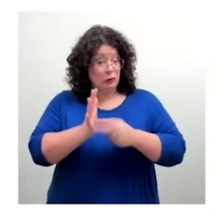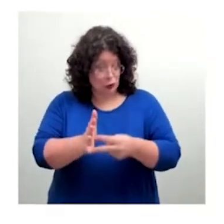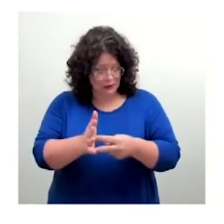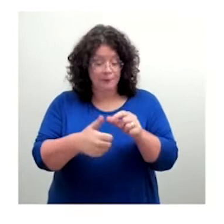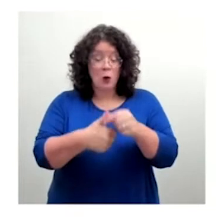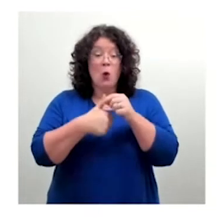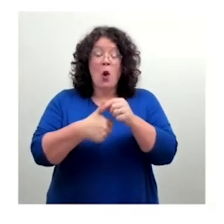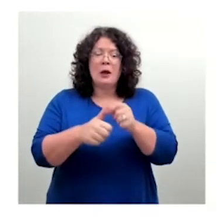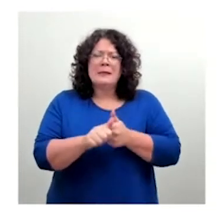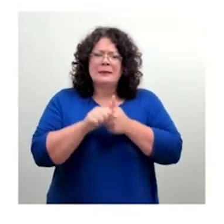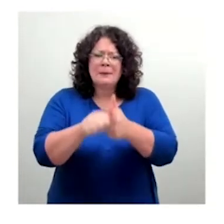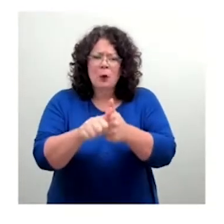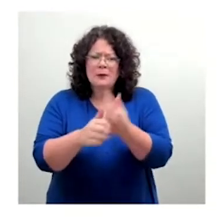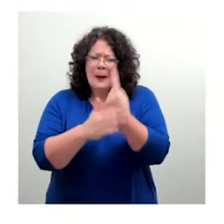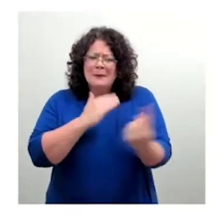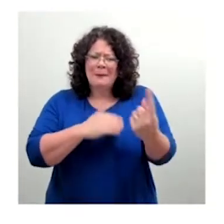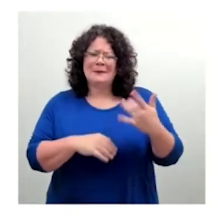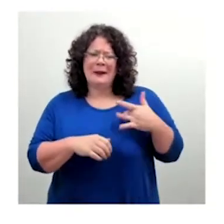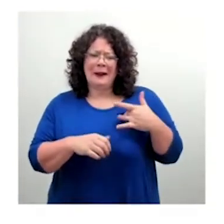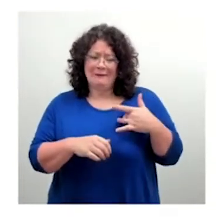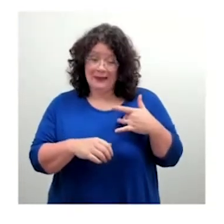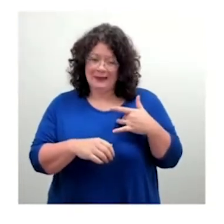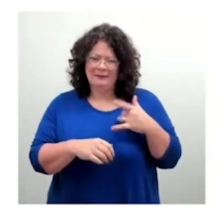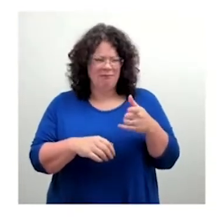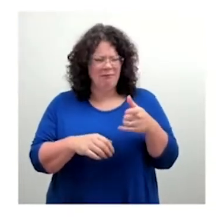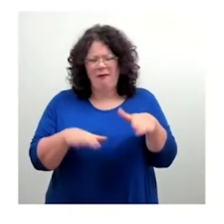access to a house that suits your